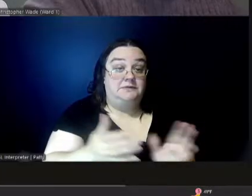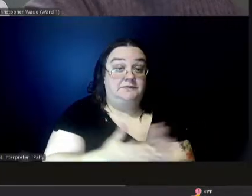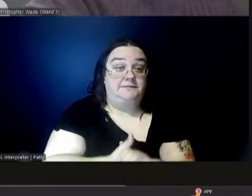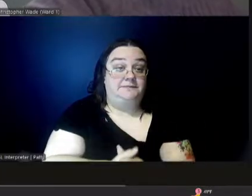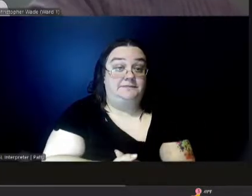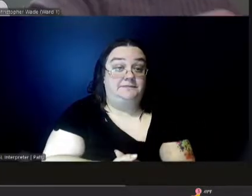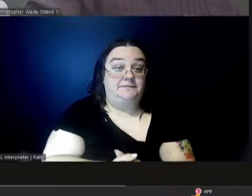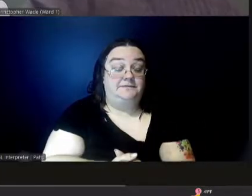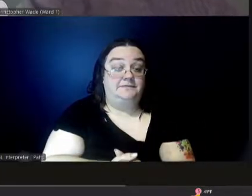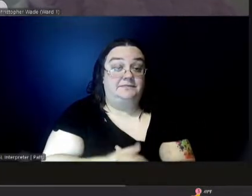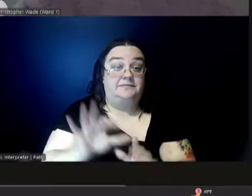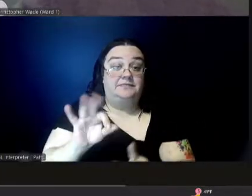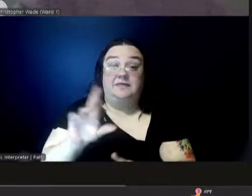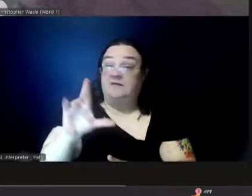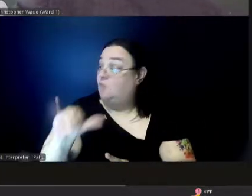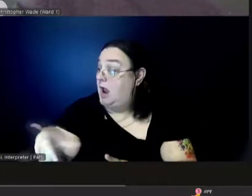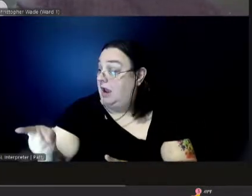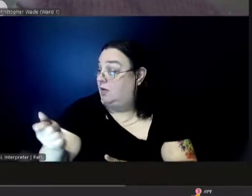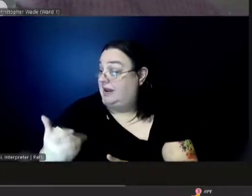Councilmember Fry, anything?